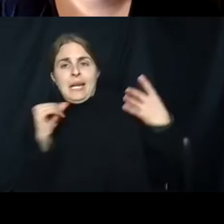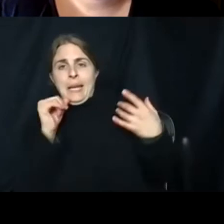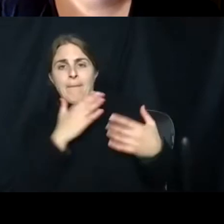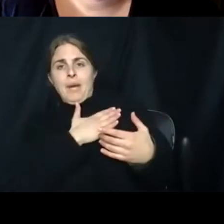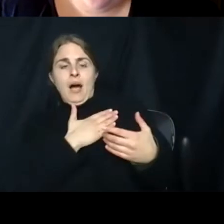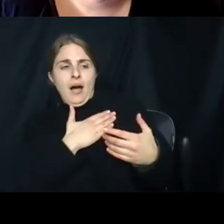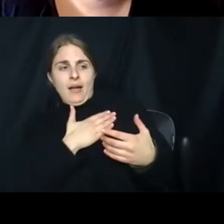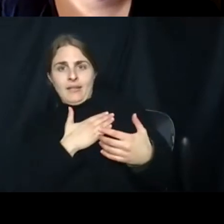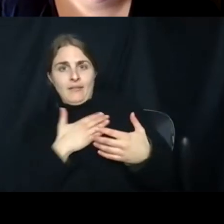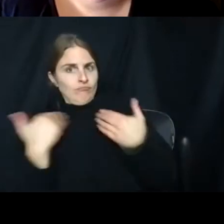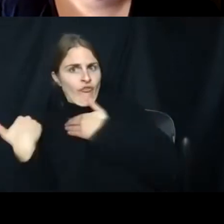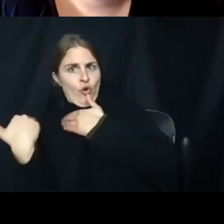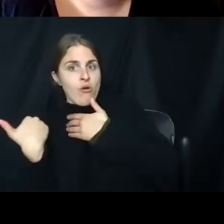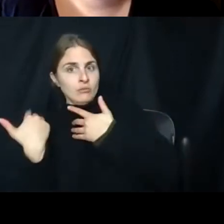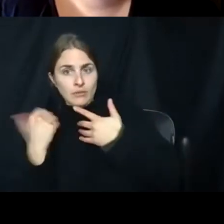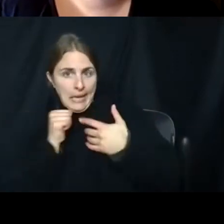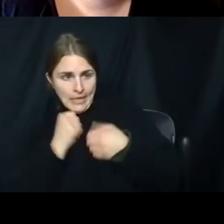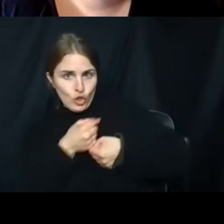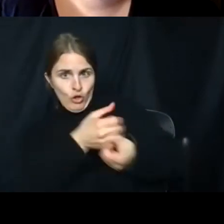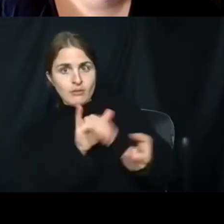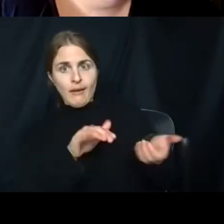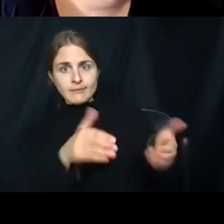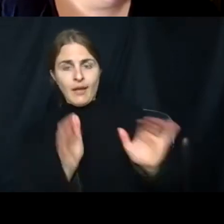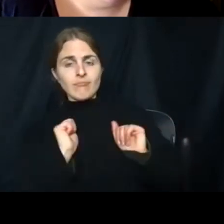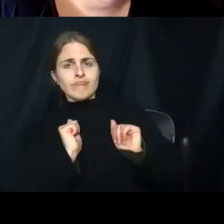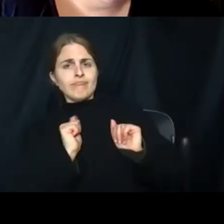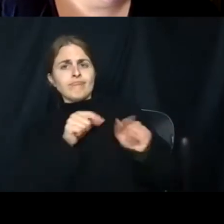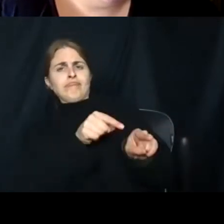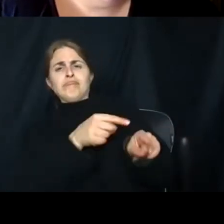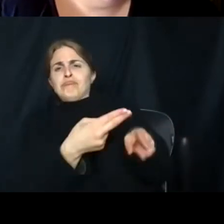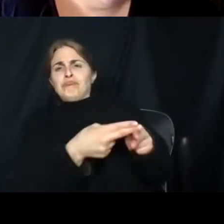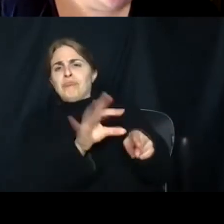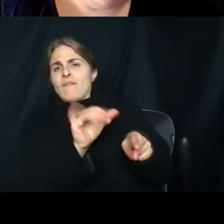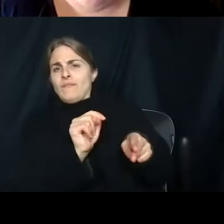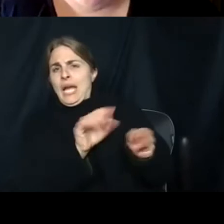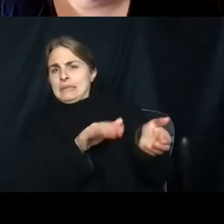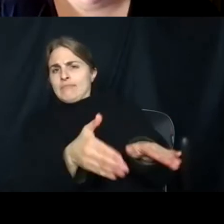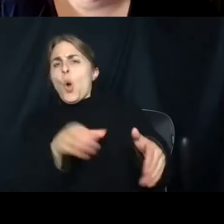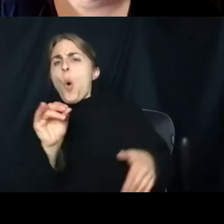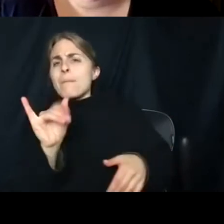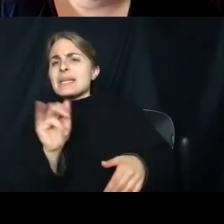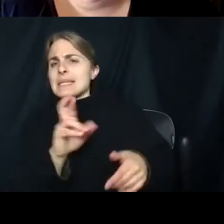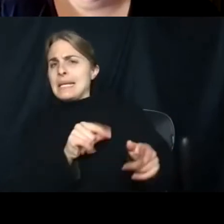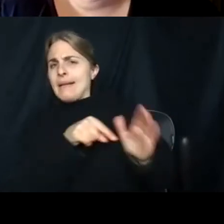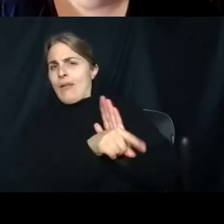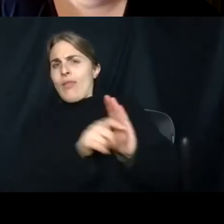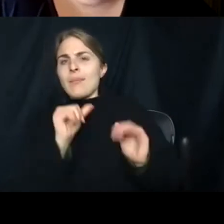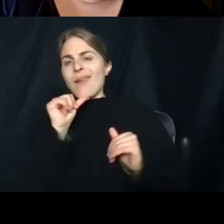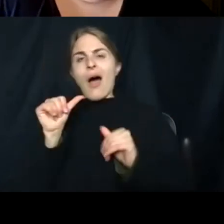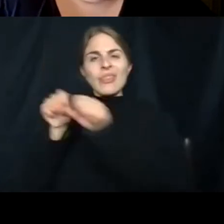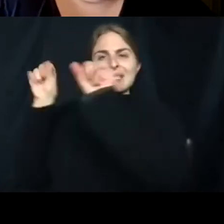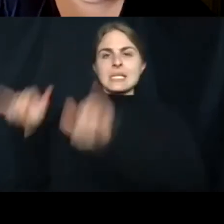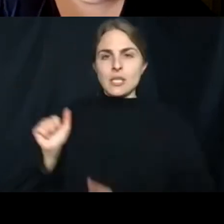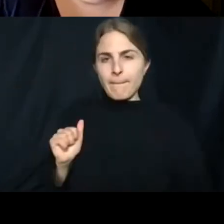deaths that they've caused, because the death was attributed to obesity. and not to the fatphobic system that killed them.